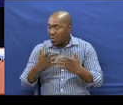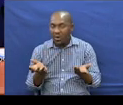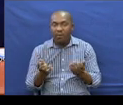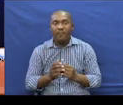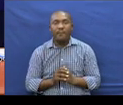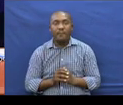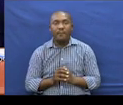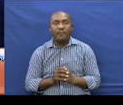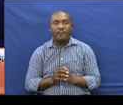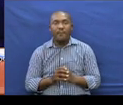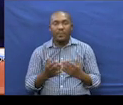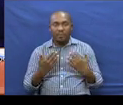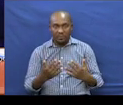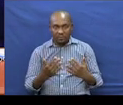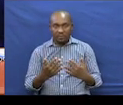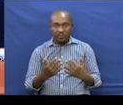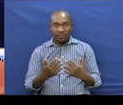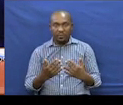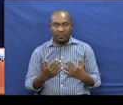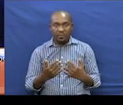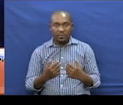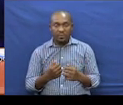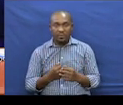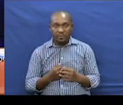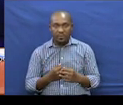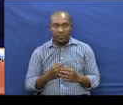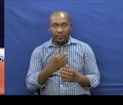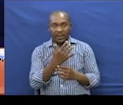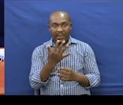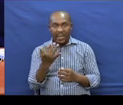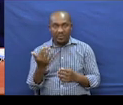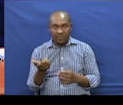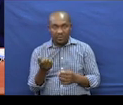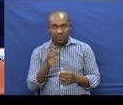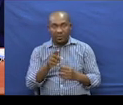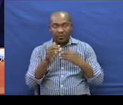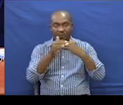of democracy. Types of democracy.